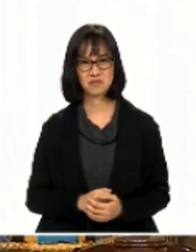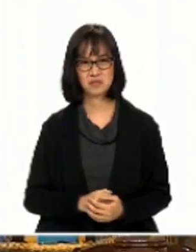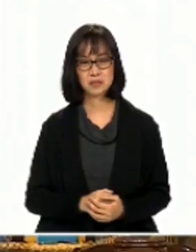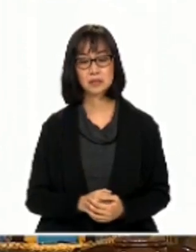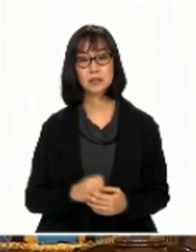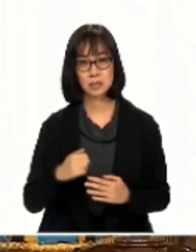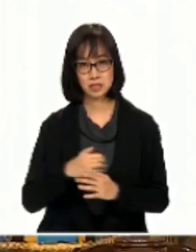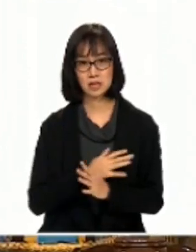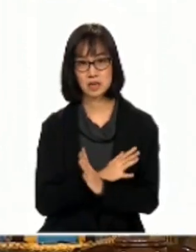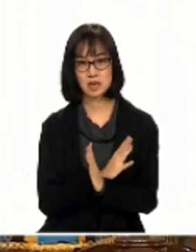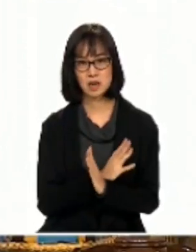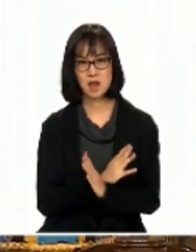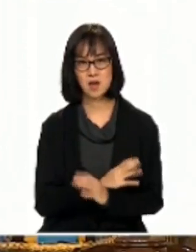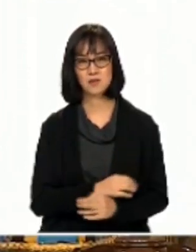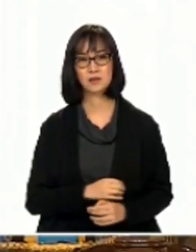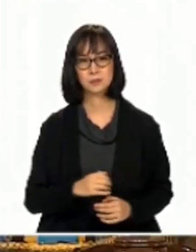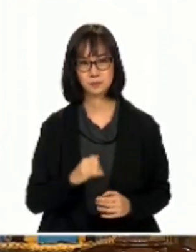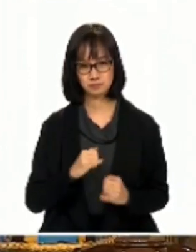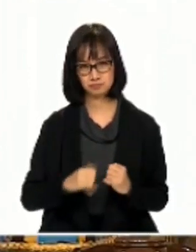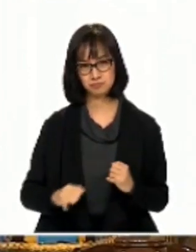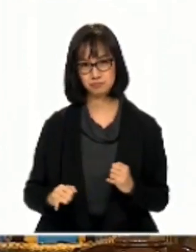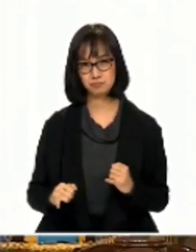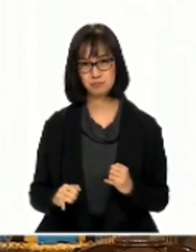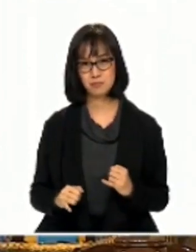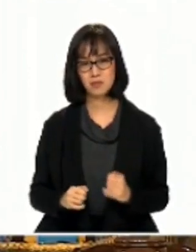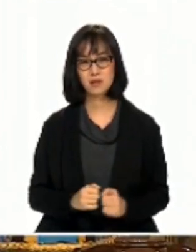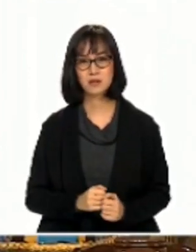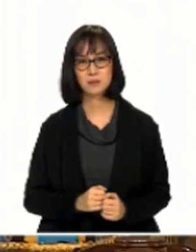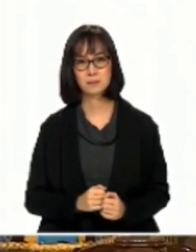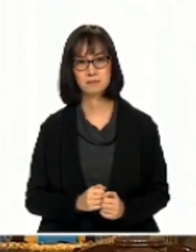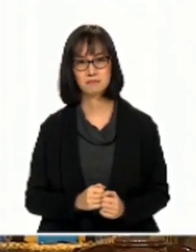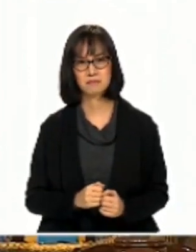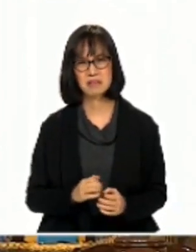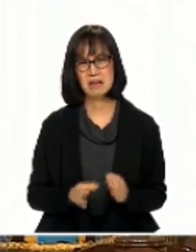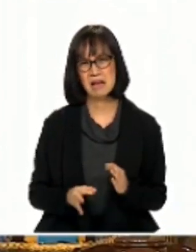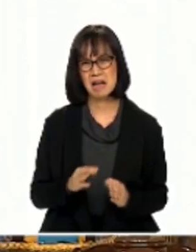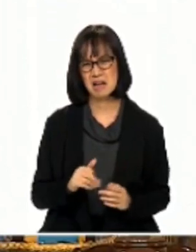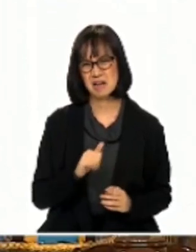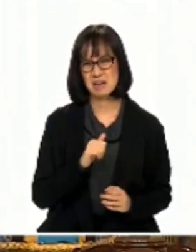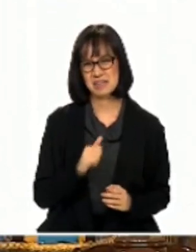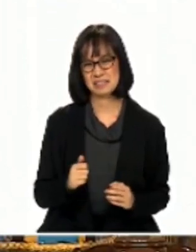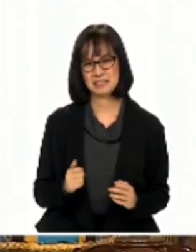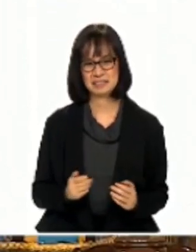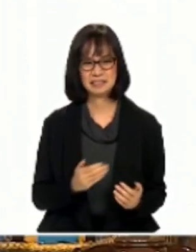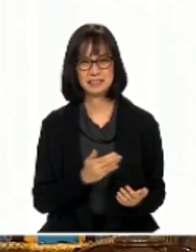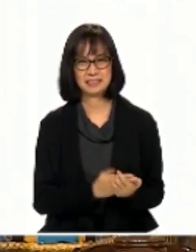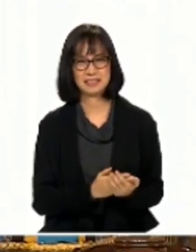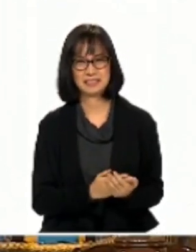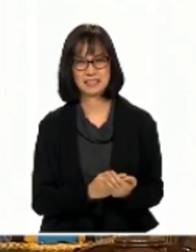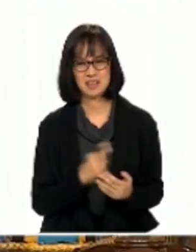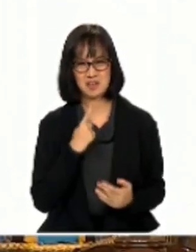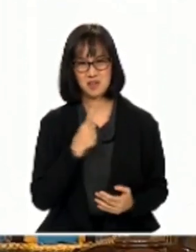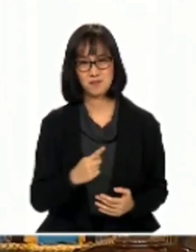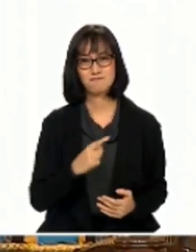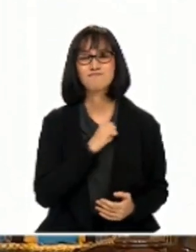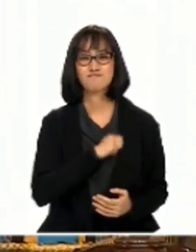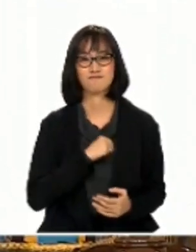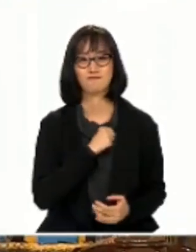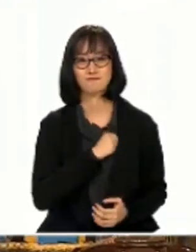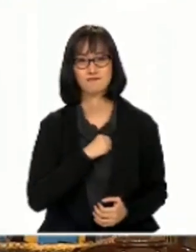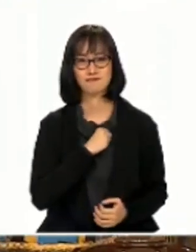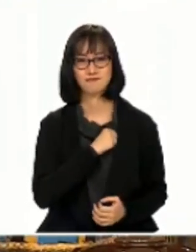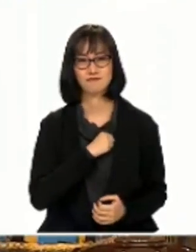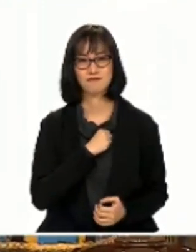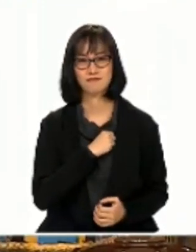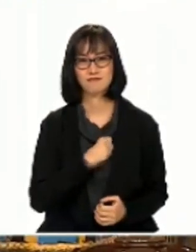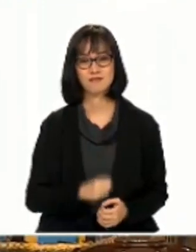last. Kung hindi na maabutan, sabi ko mga taga-Davao, pasensya na kayo. Para walang masabi